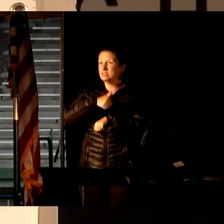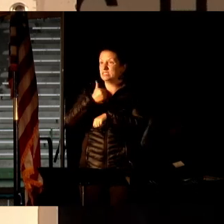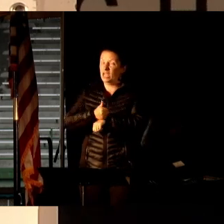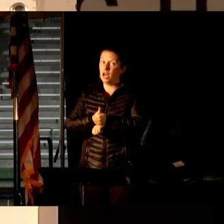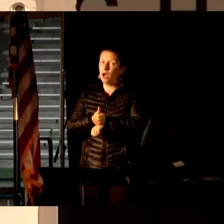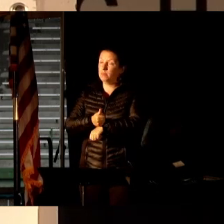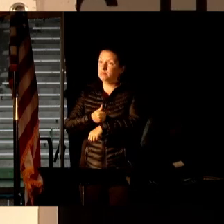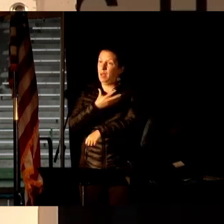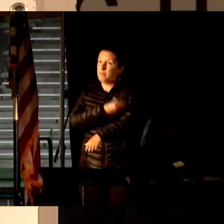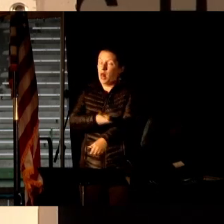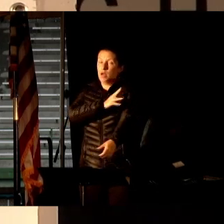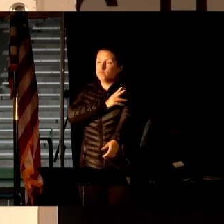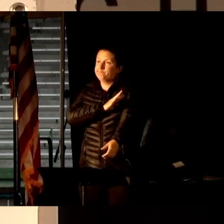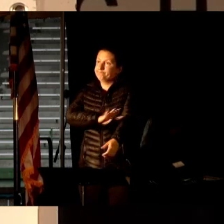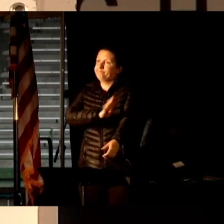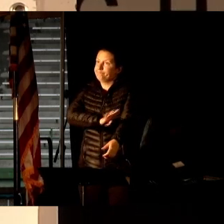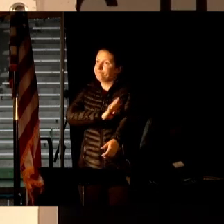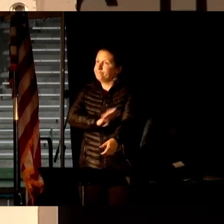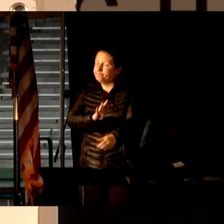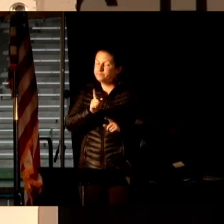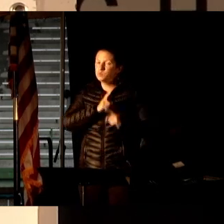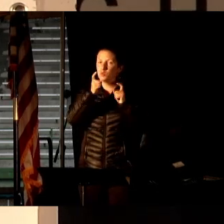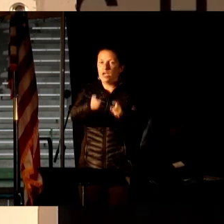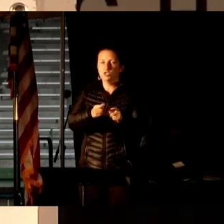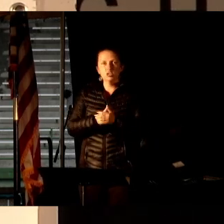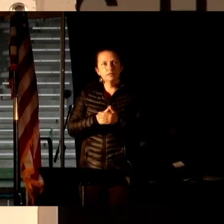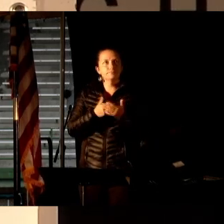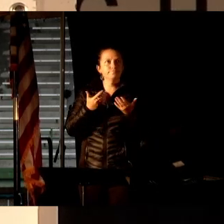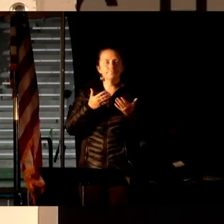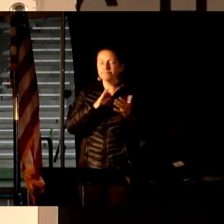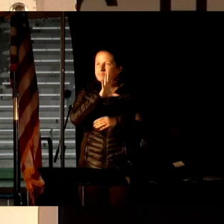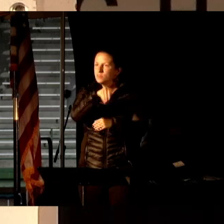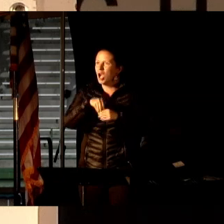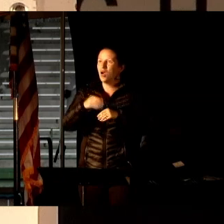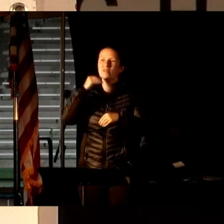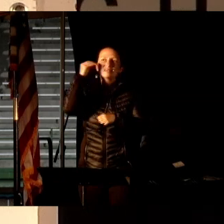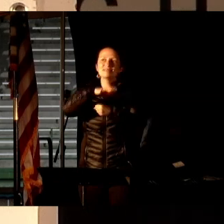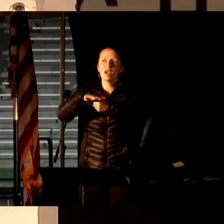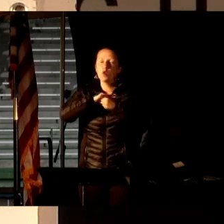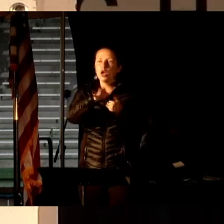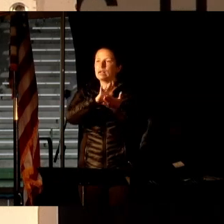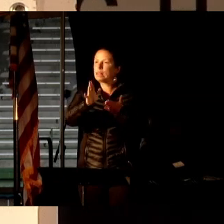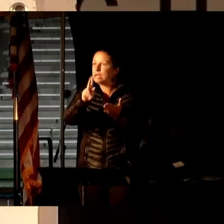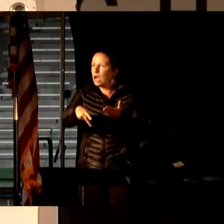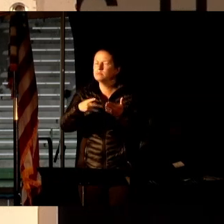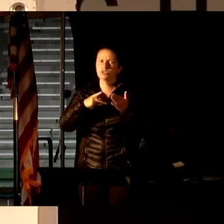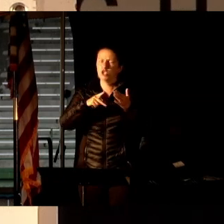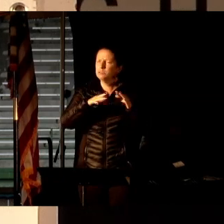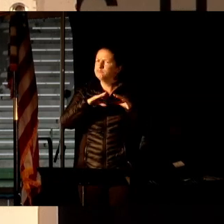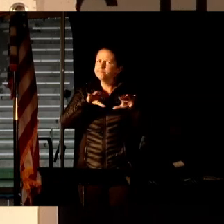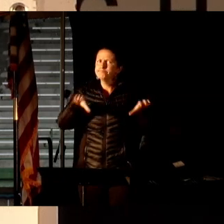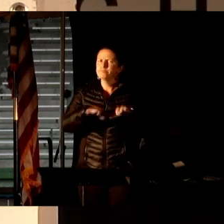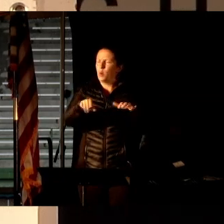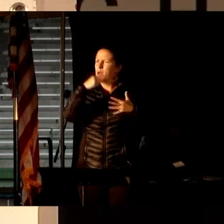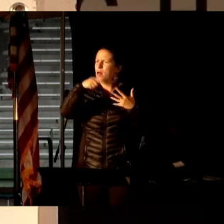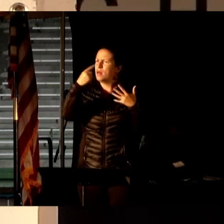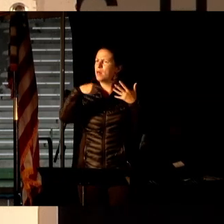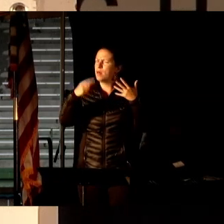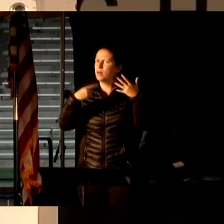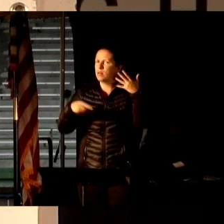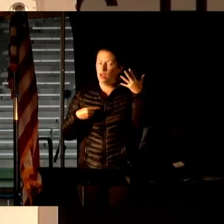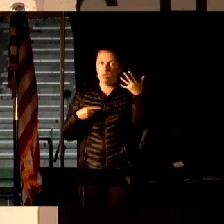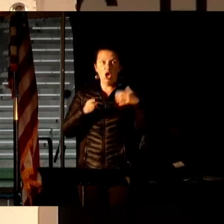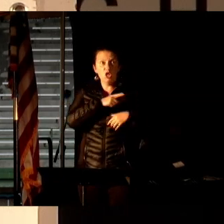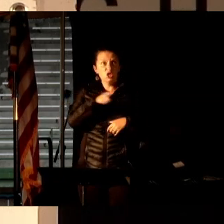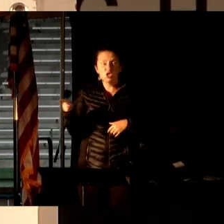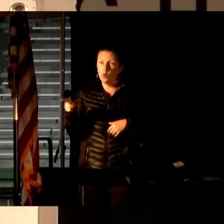Peace Health, and participating in neighborhood cleanups. These weren't things that you all just signed up for, but opportunities you created